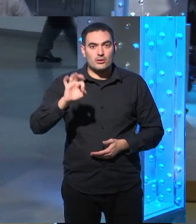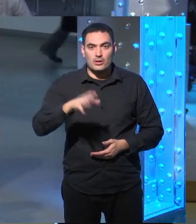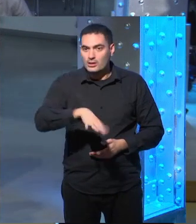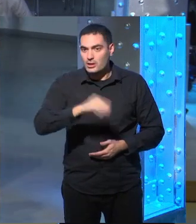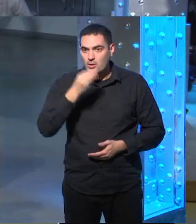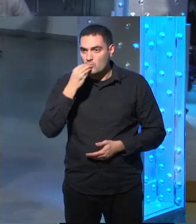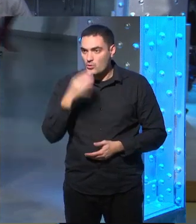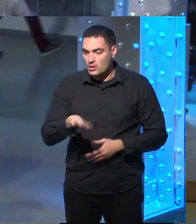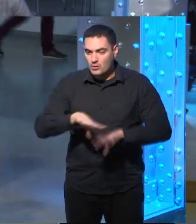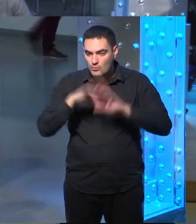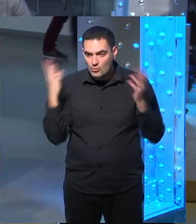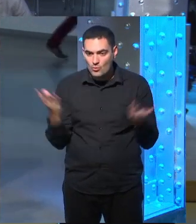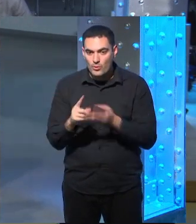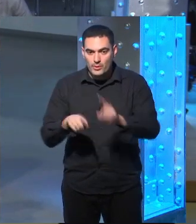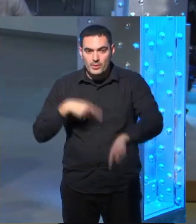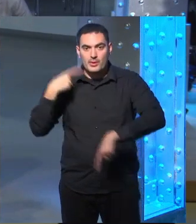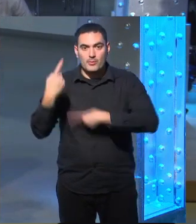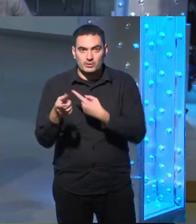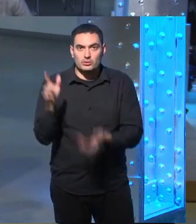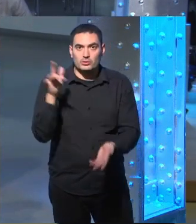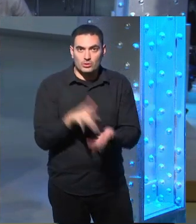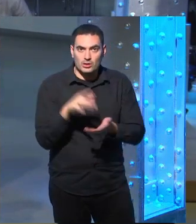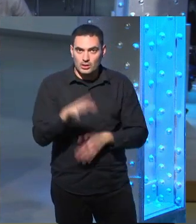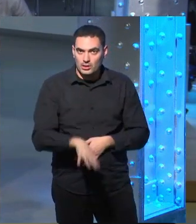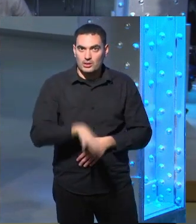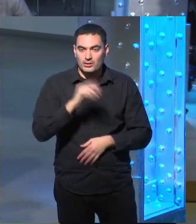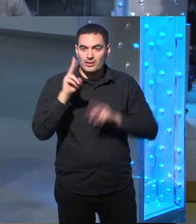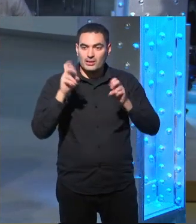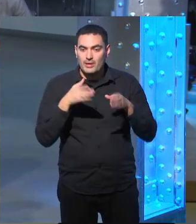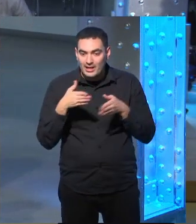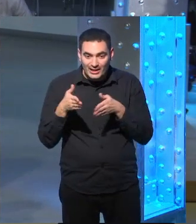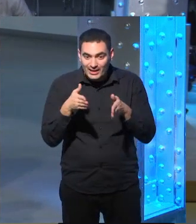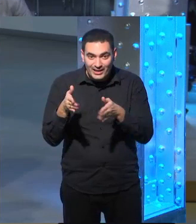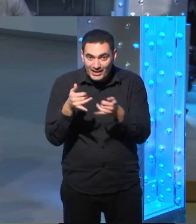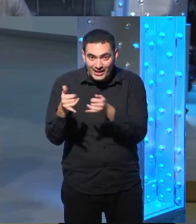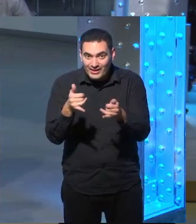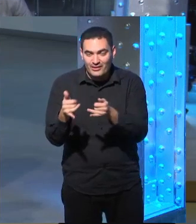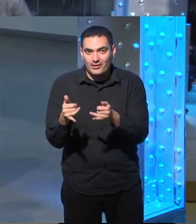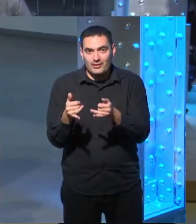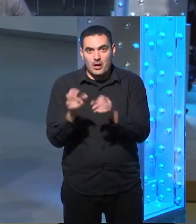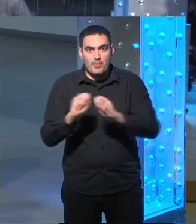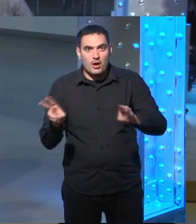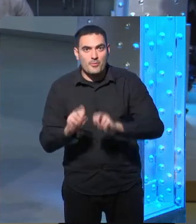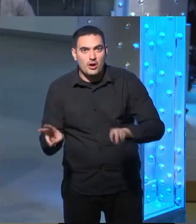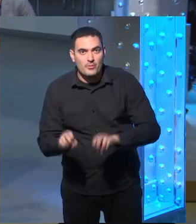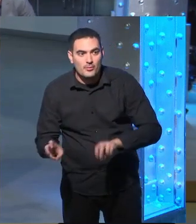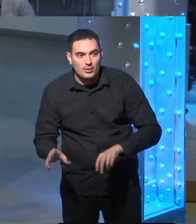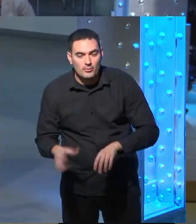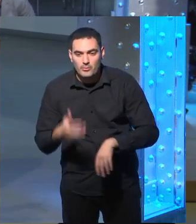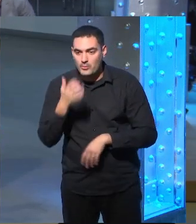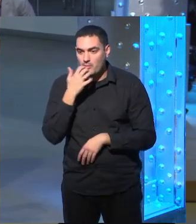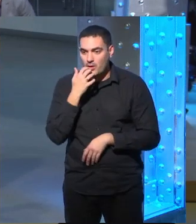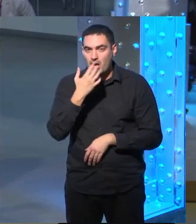Pelayo, I think that those things allow you to understand what's going on in the world. And with the rivers, where this has